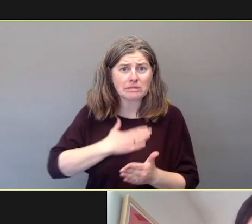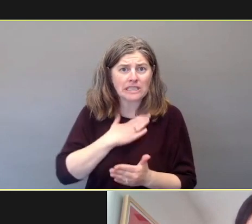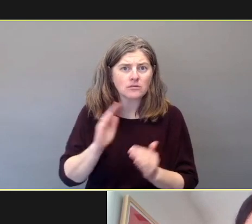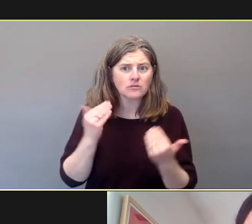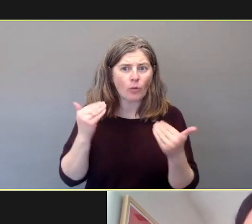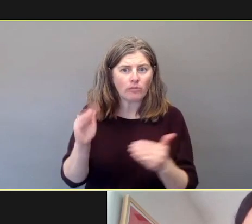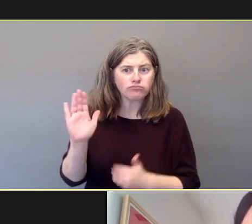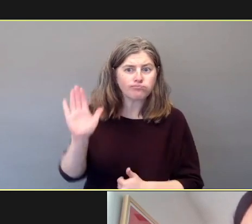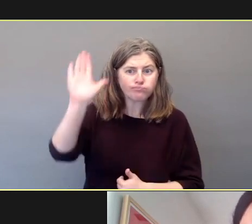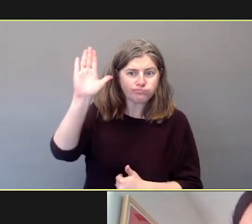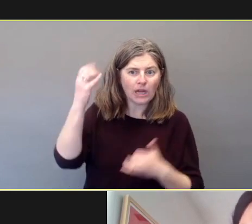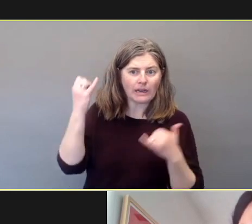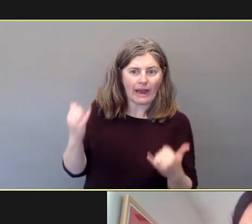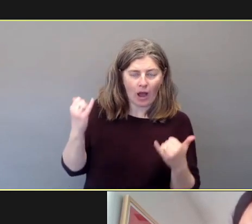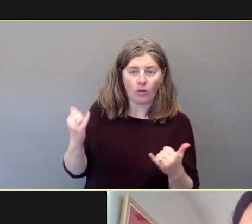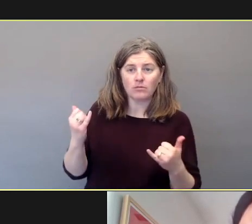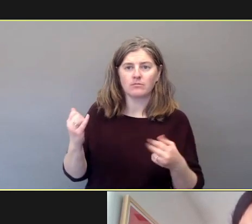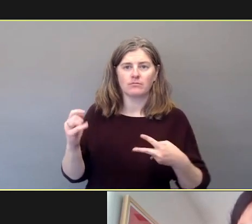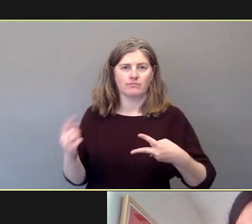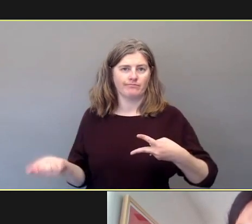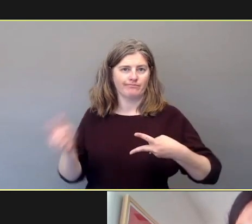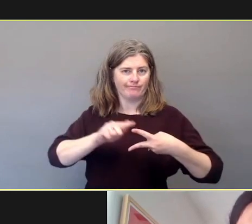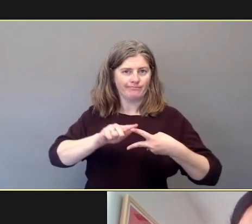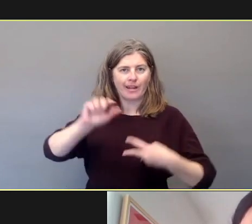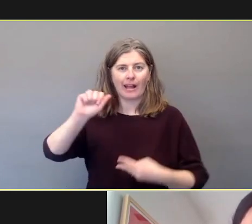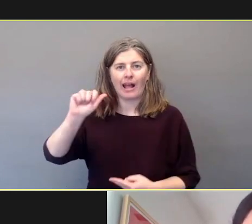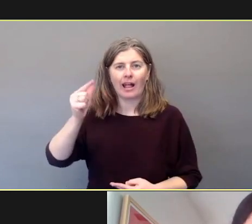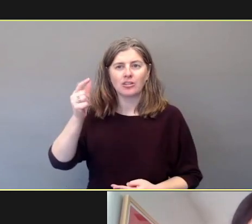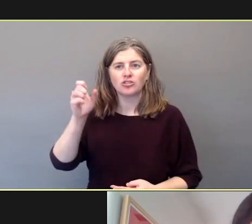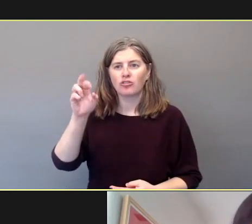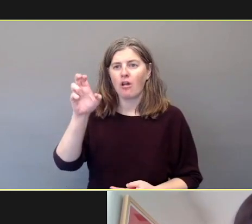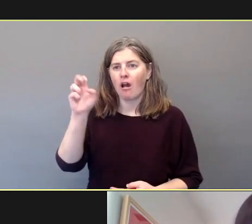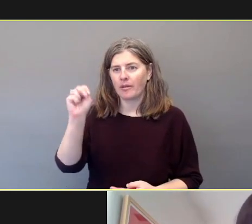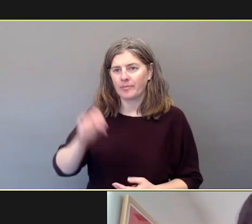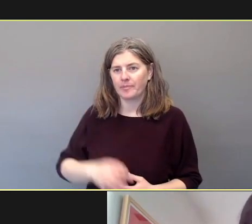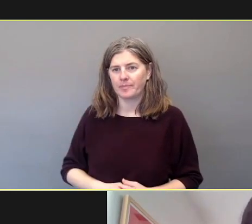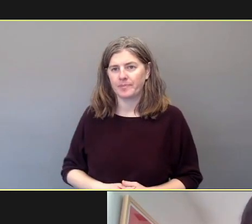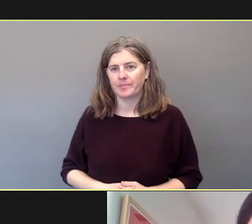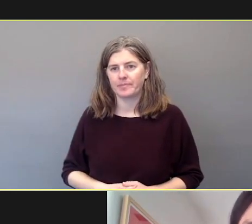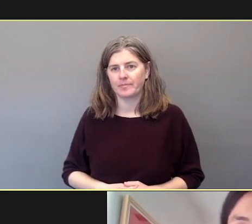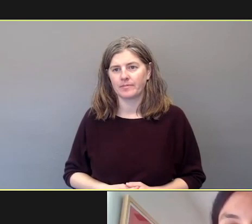that. Algernon, I'll turn it over to you.